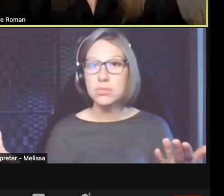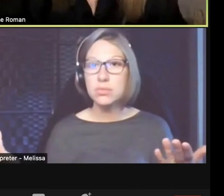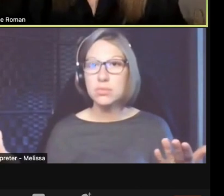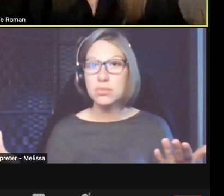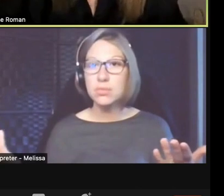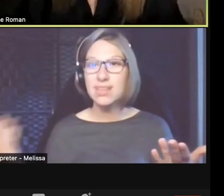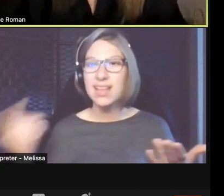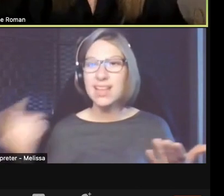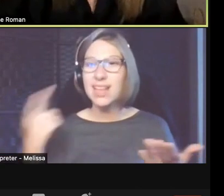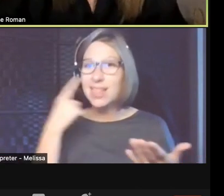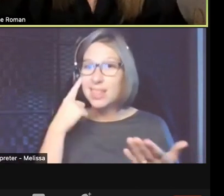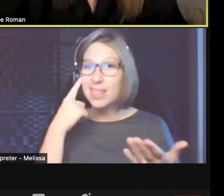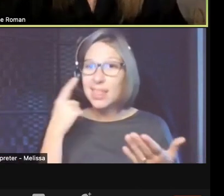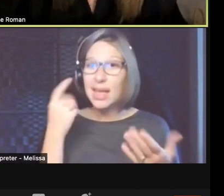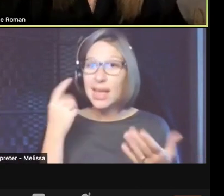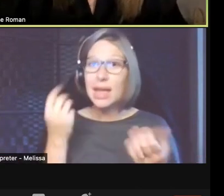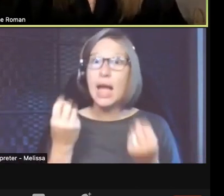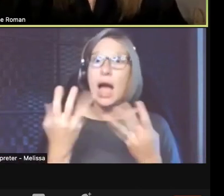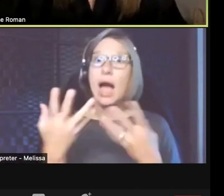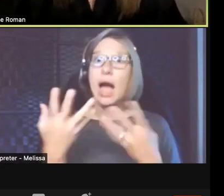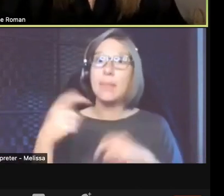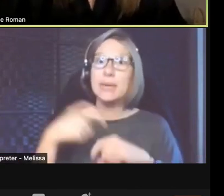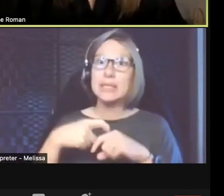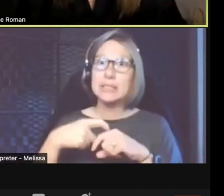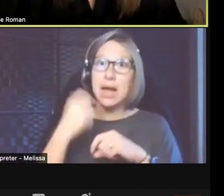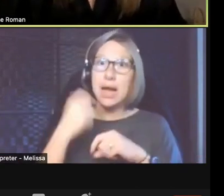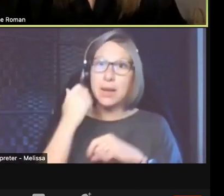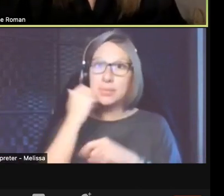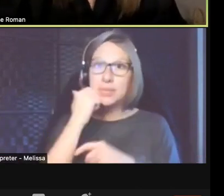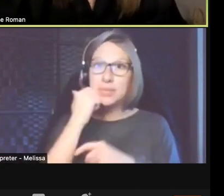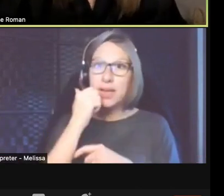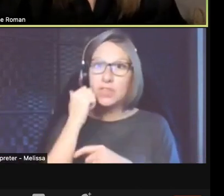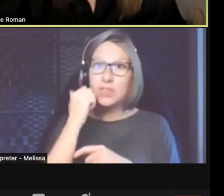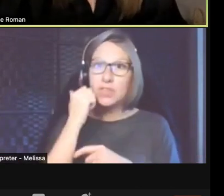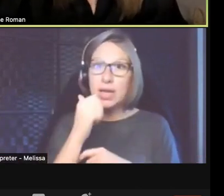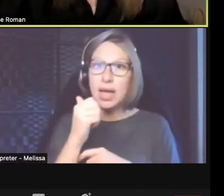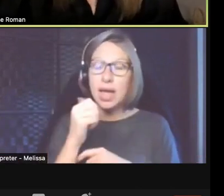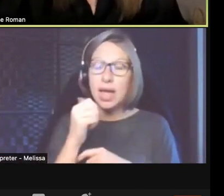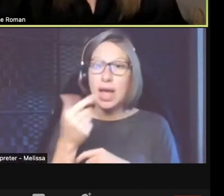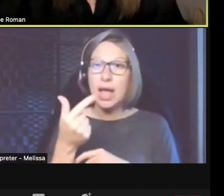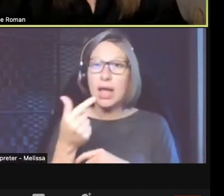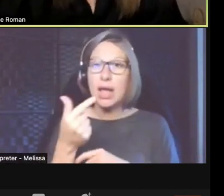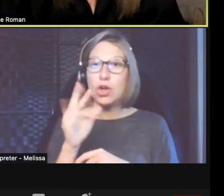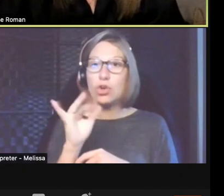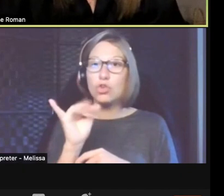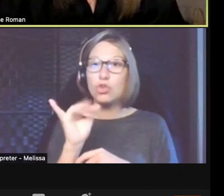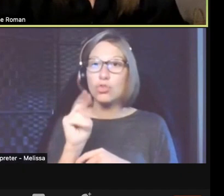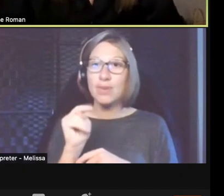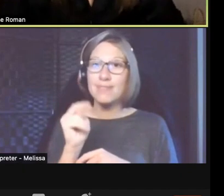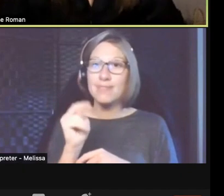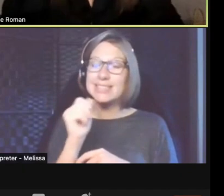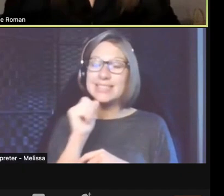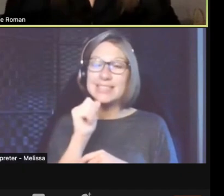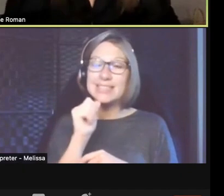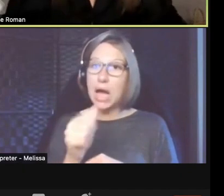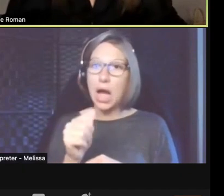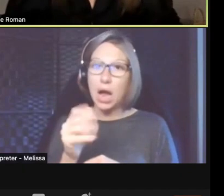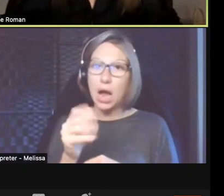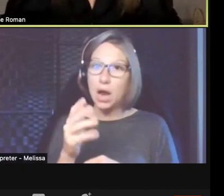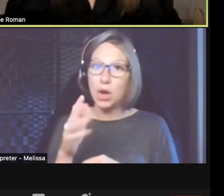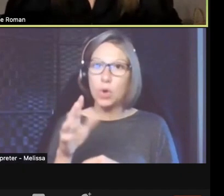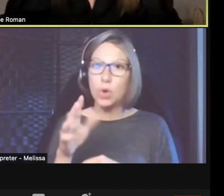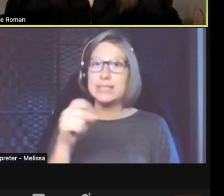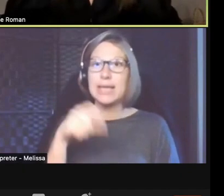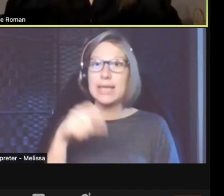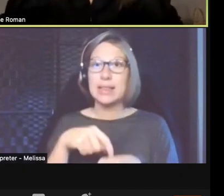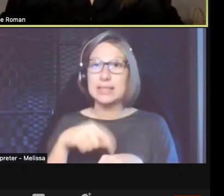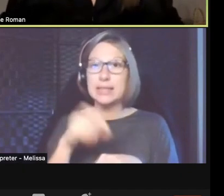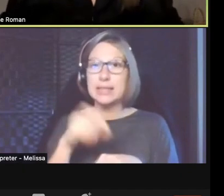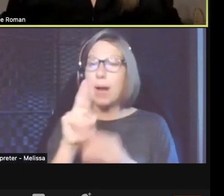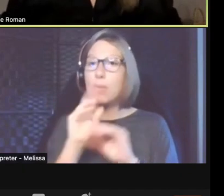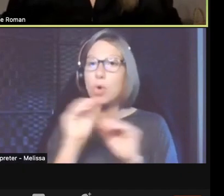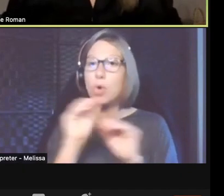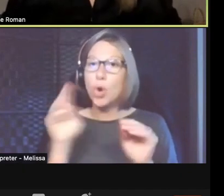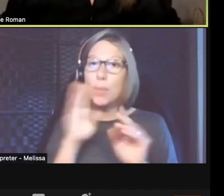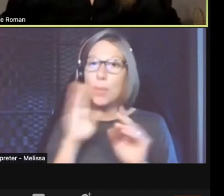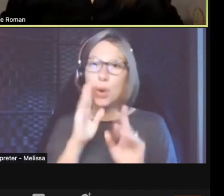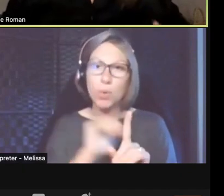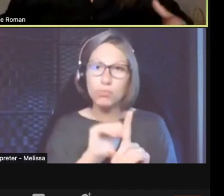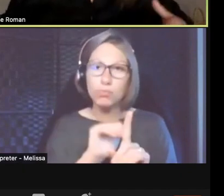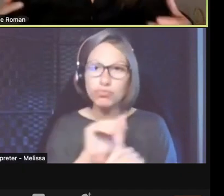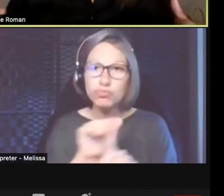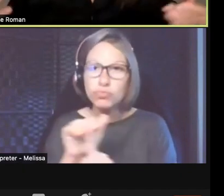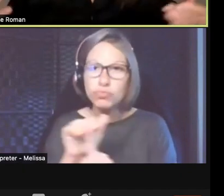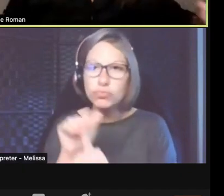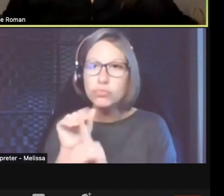Think how many times in a day the Griffin's not going to take time to do that, or no one's going to prompt him through it, or no one's going